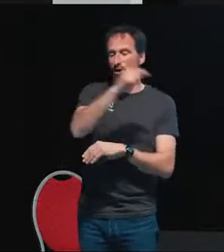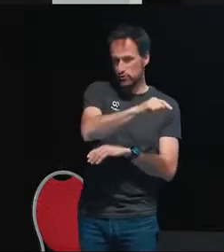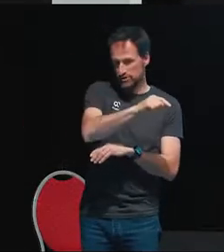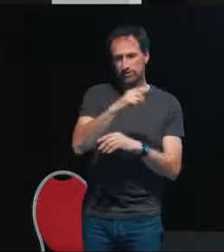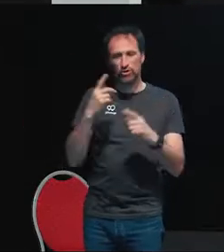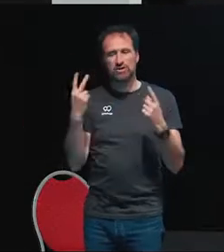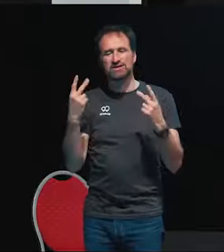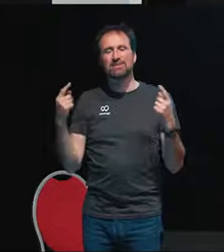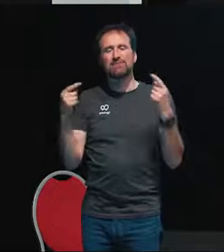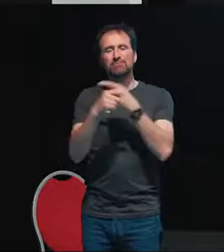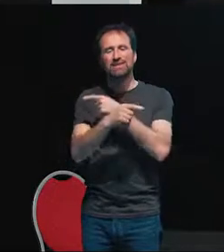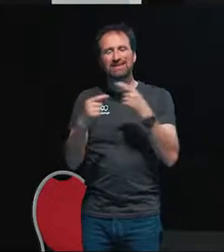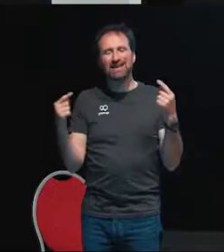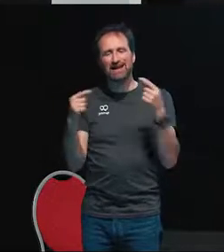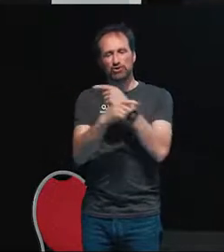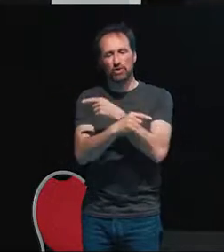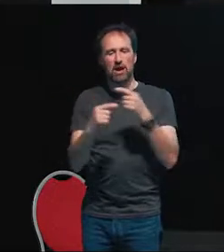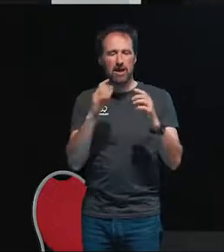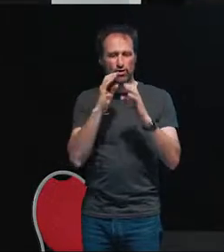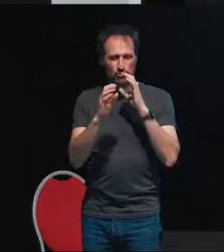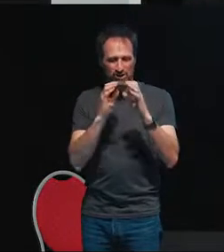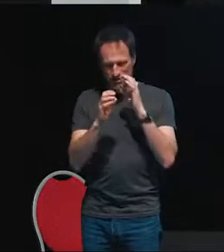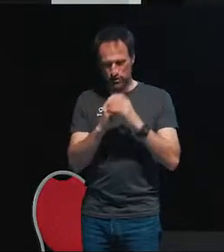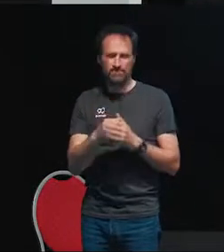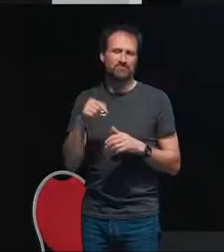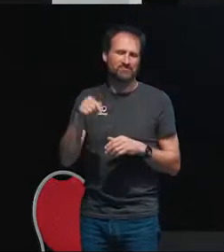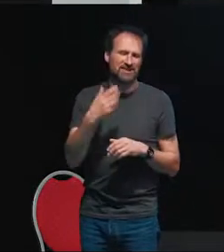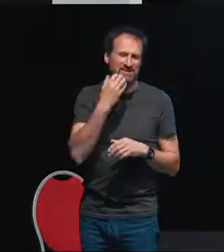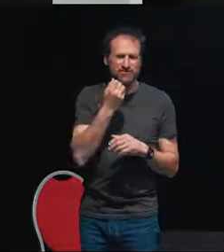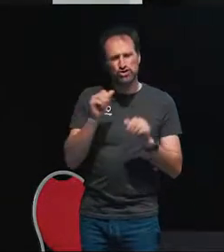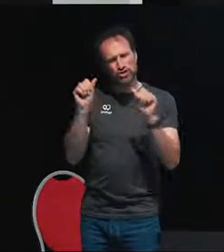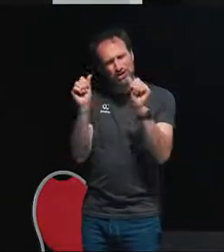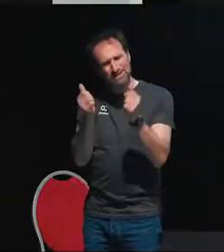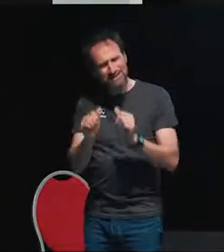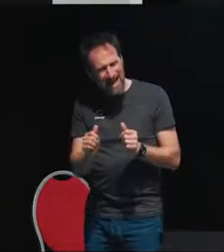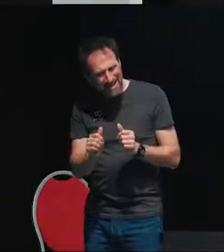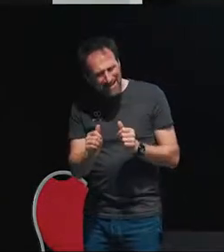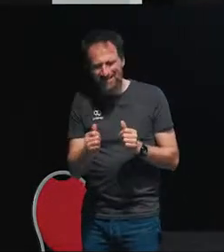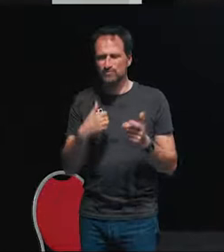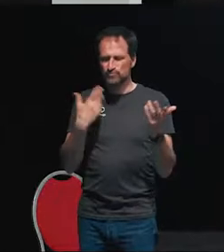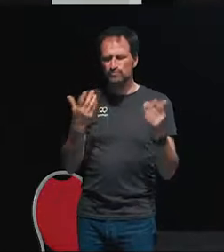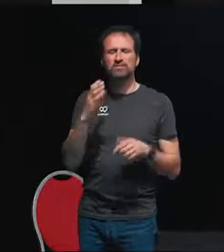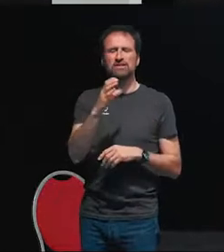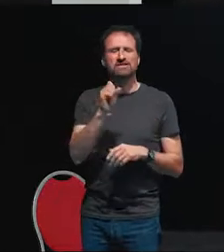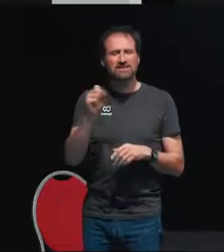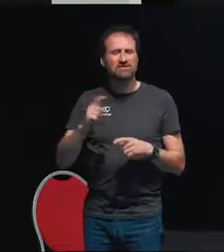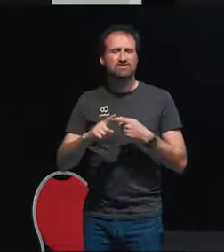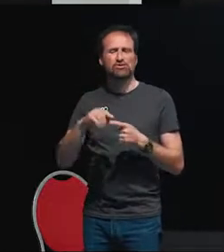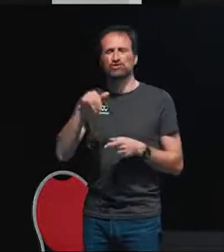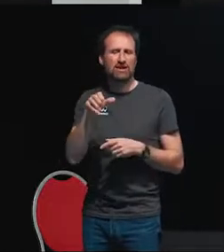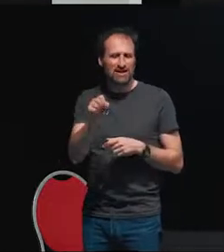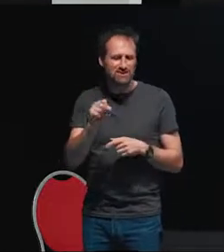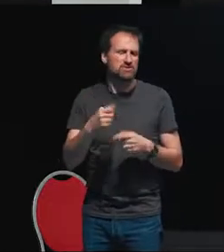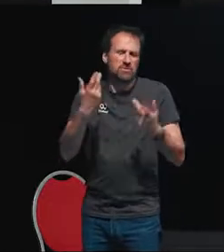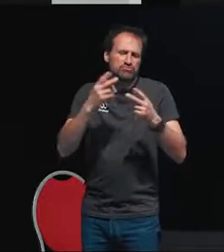communication I want to do things like styling so I'm able to do this here I'm using CSS and J's but you can also ship